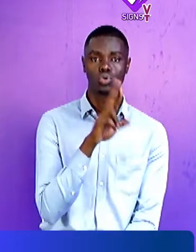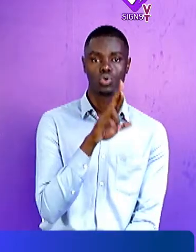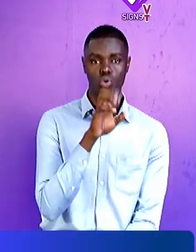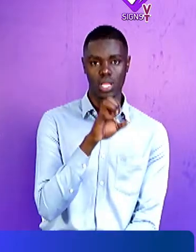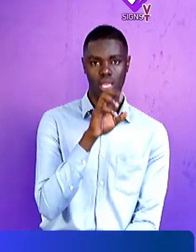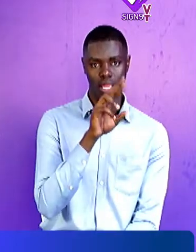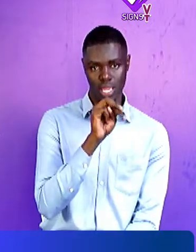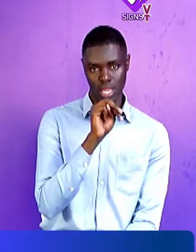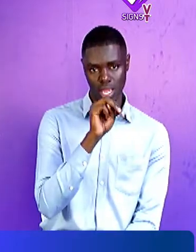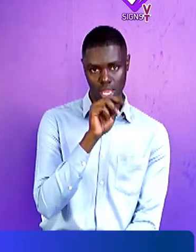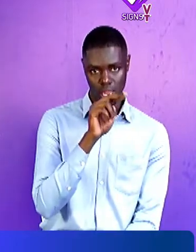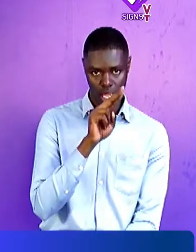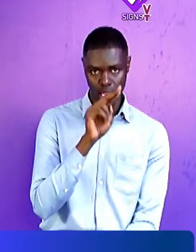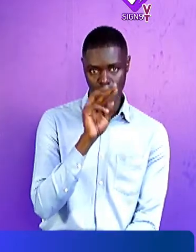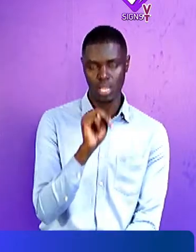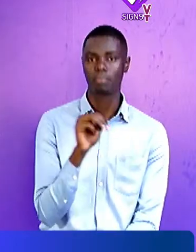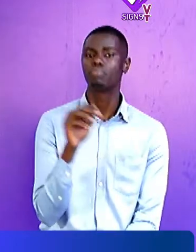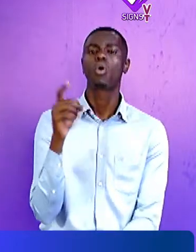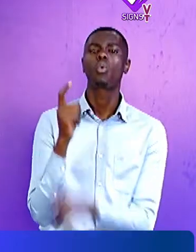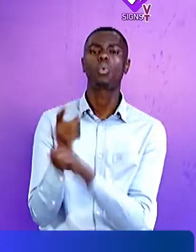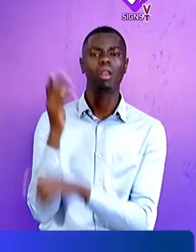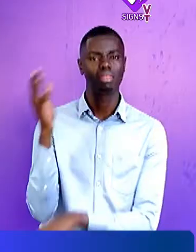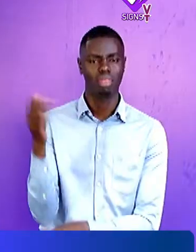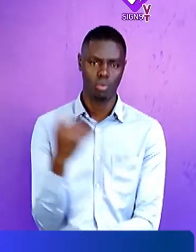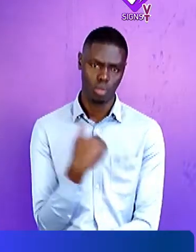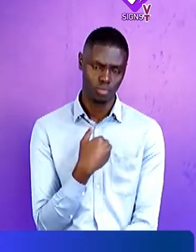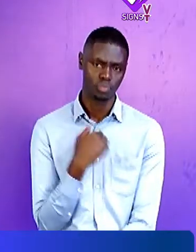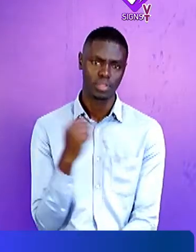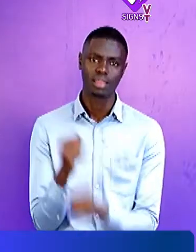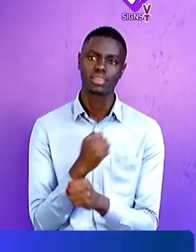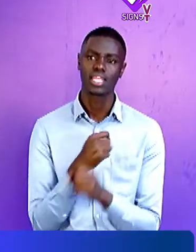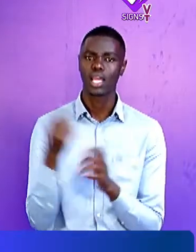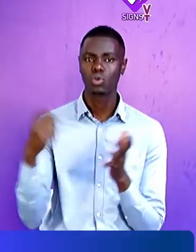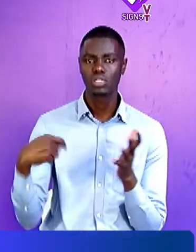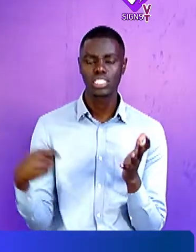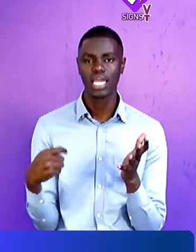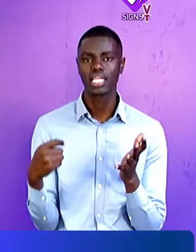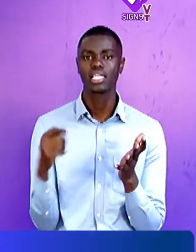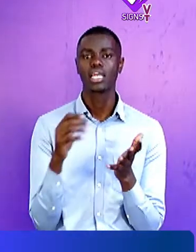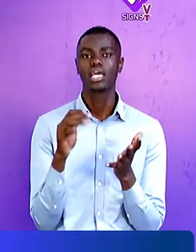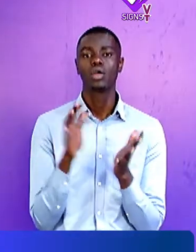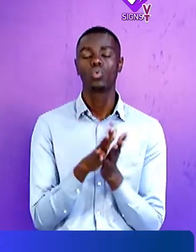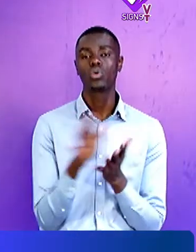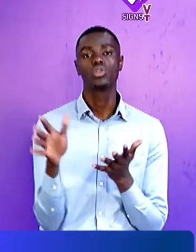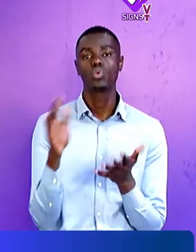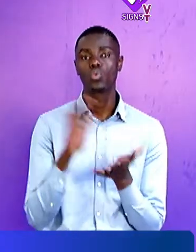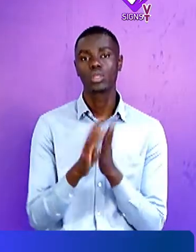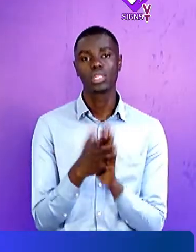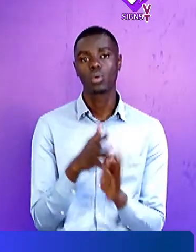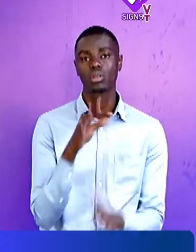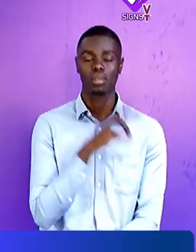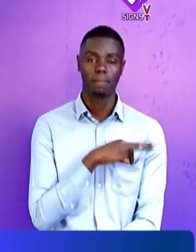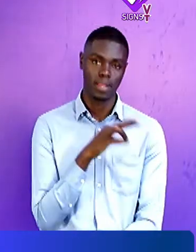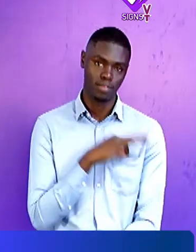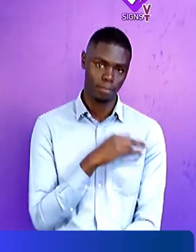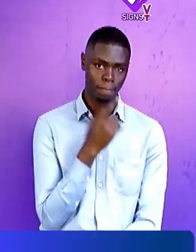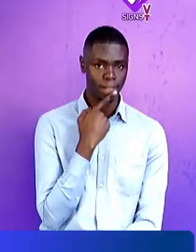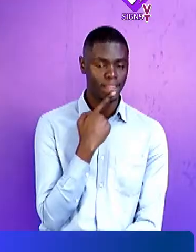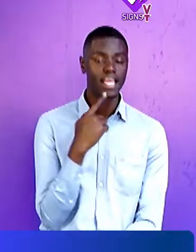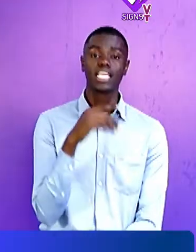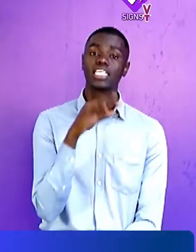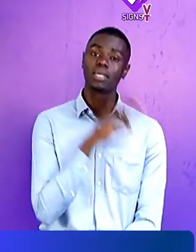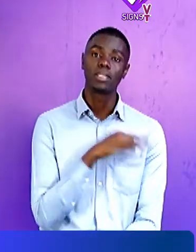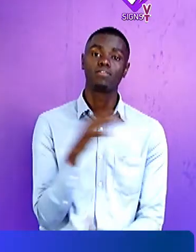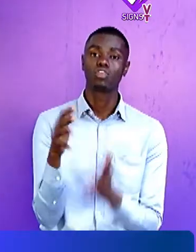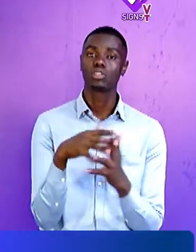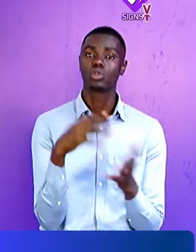have it. So like you go to Kwale and the rest. So they cannot sign with you something you have no benefit about. They know it's there. But you see, it's the benefit of the US